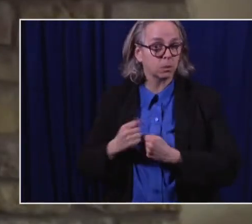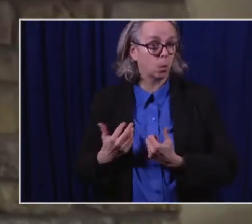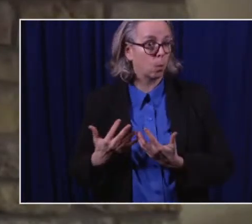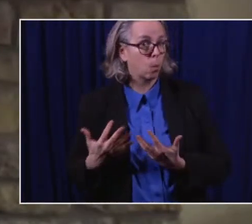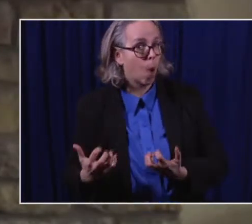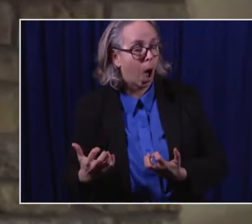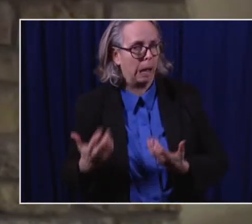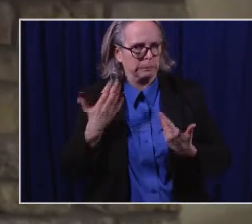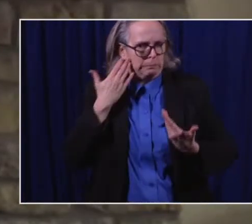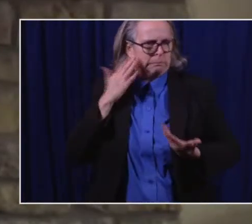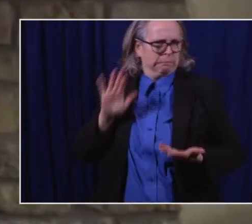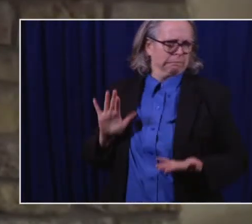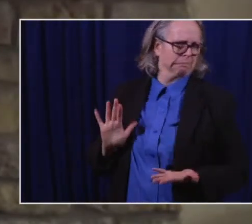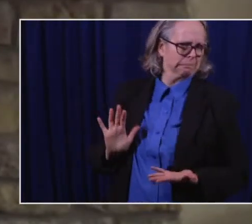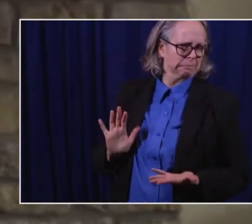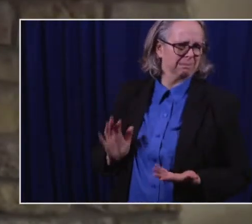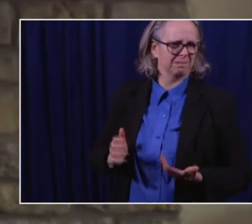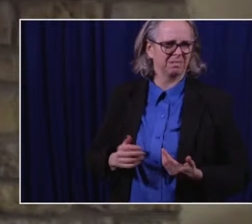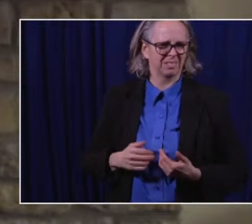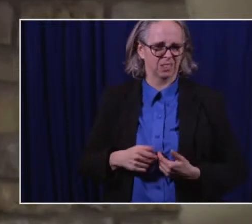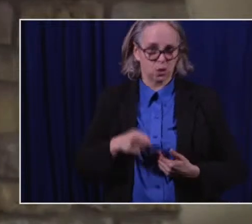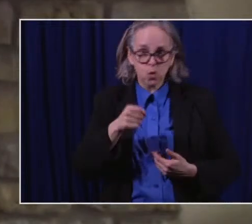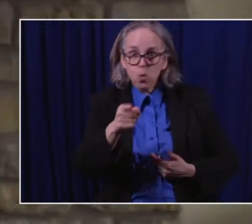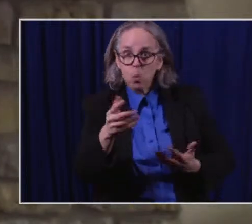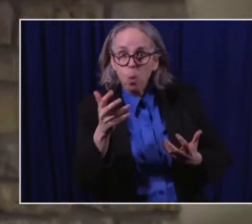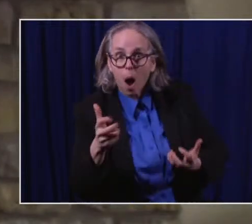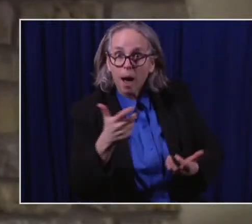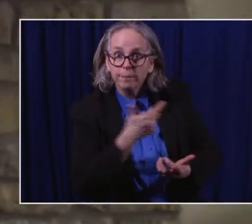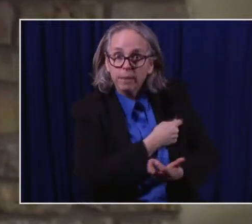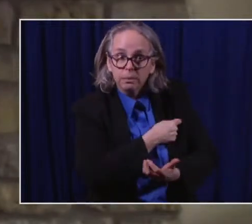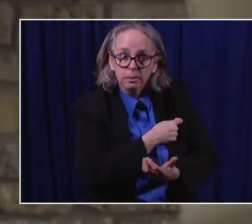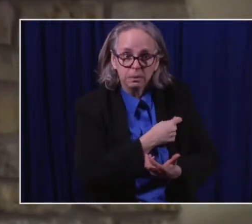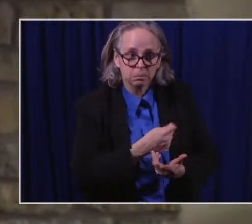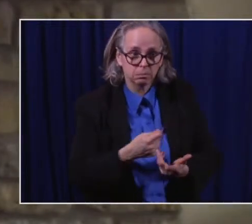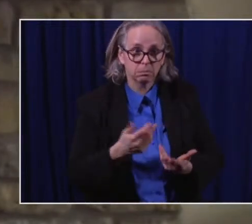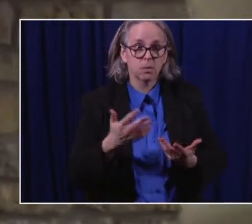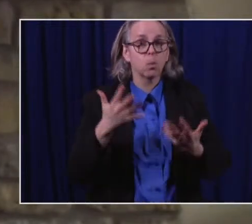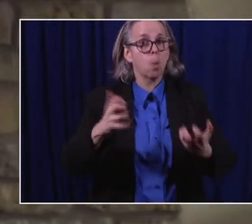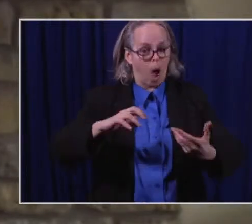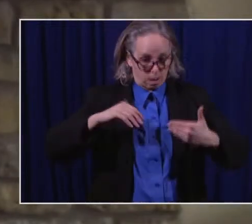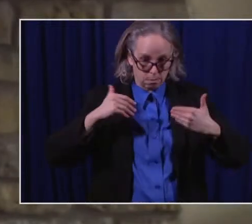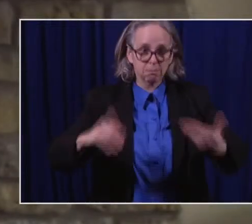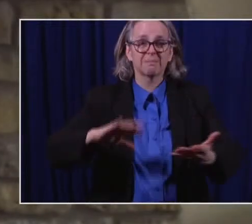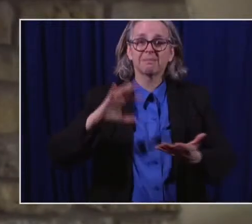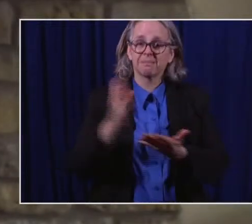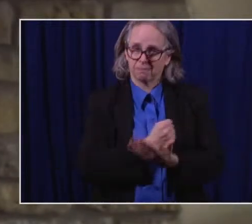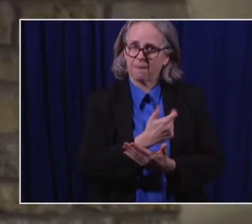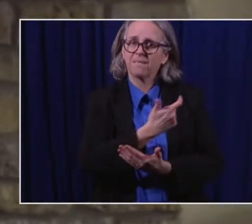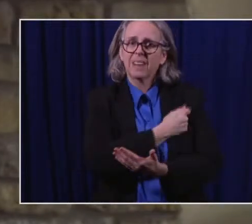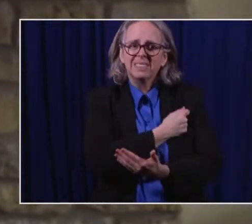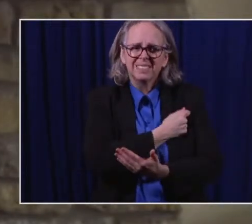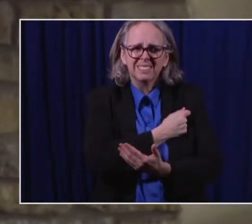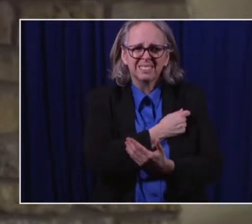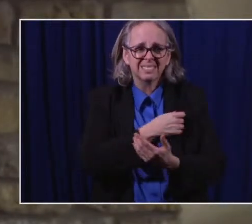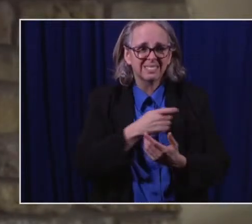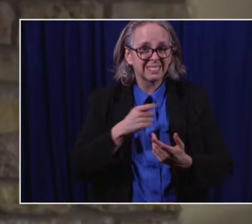who's in that school building with students. Anybody in that school should be able to get vaccinated.